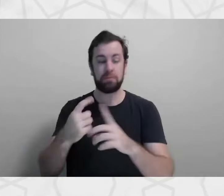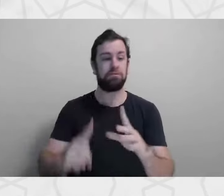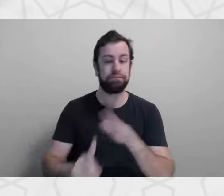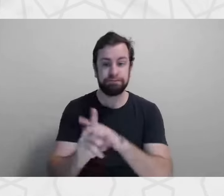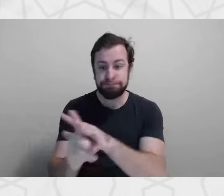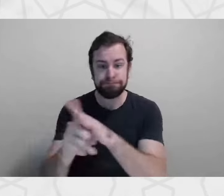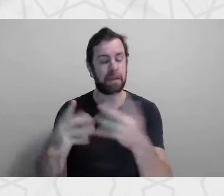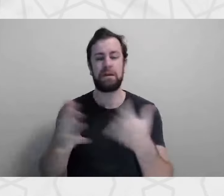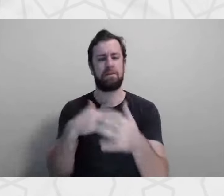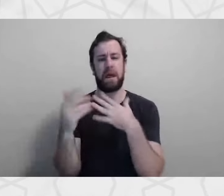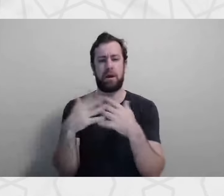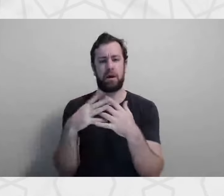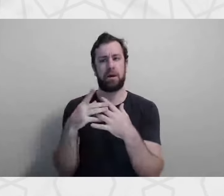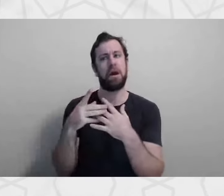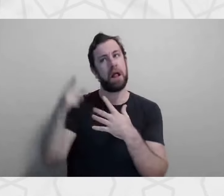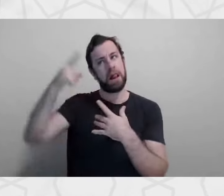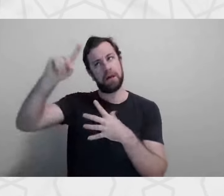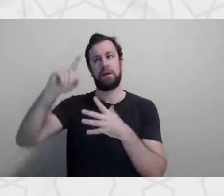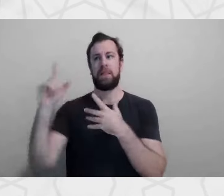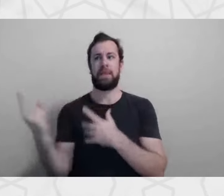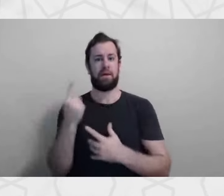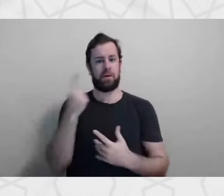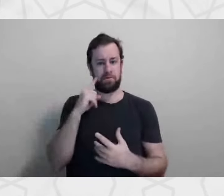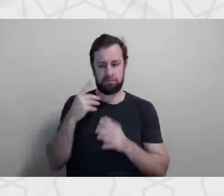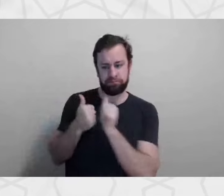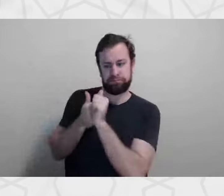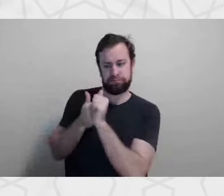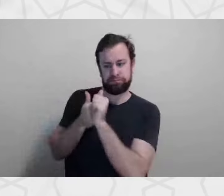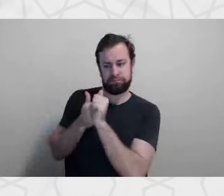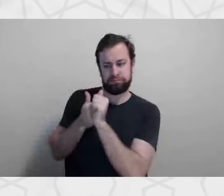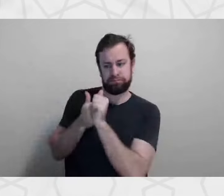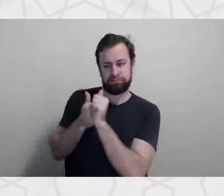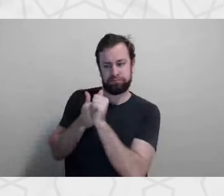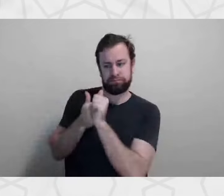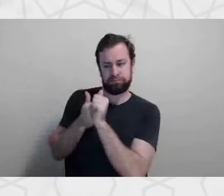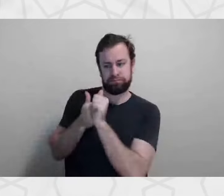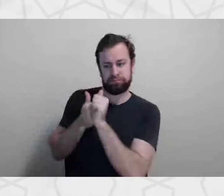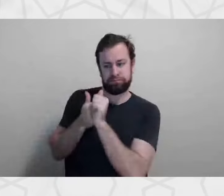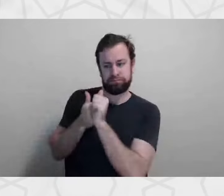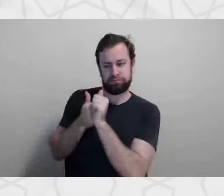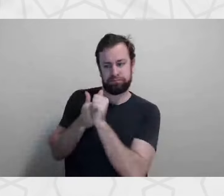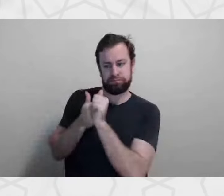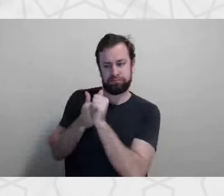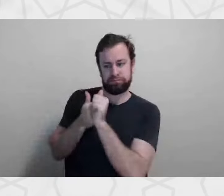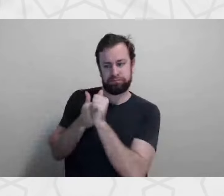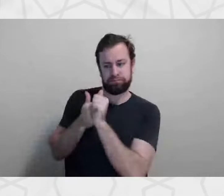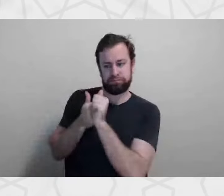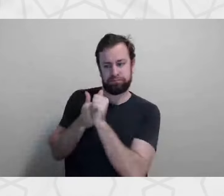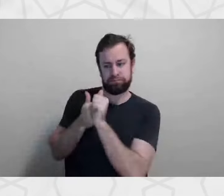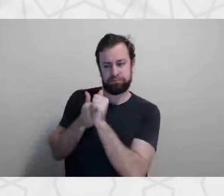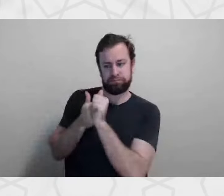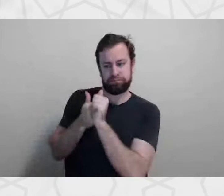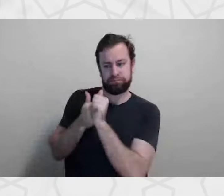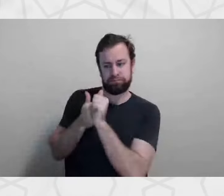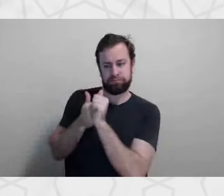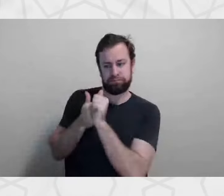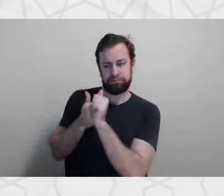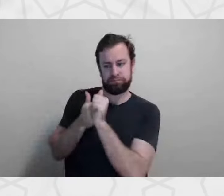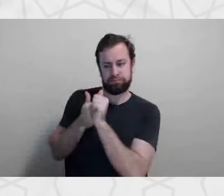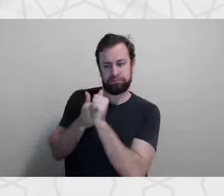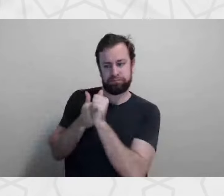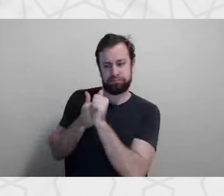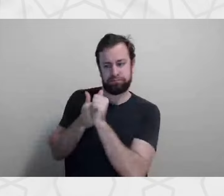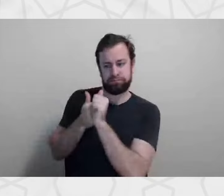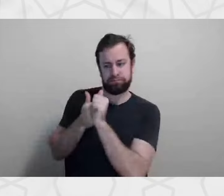believe, we are witnessing in the world a great struggle. There